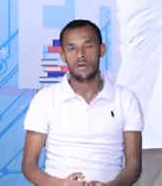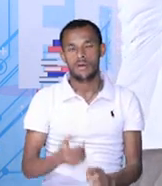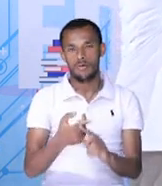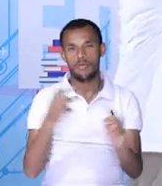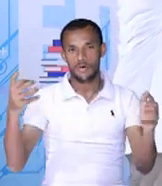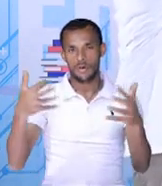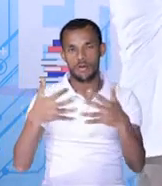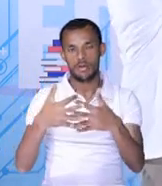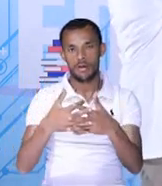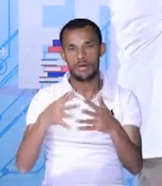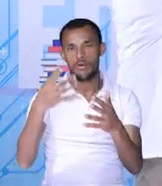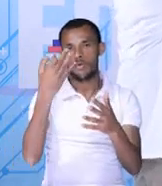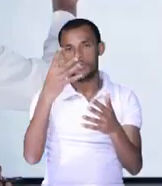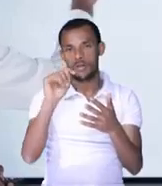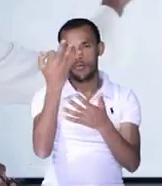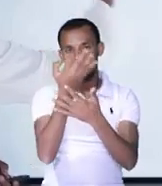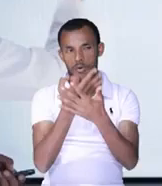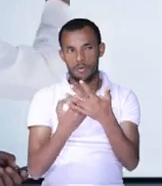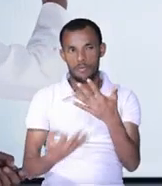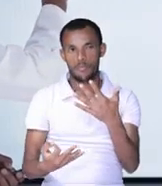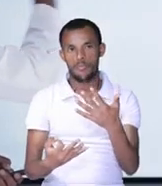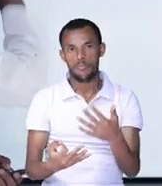for integral of the form this